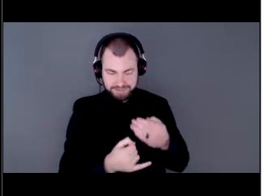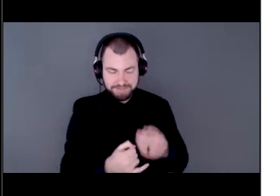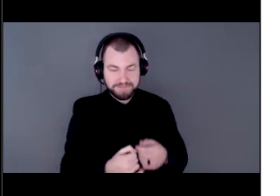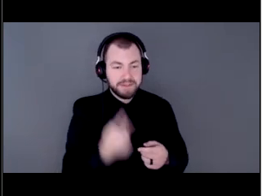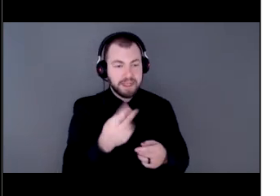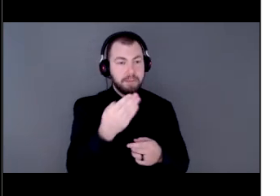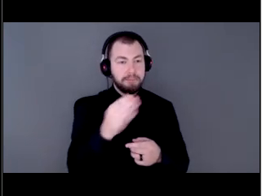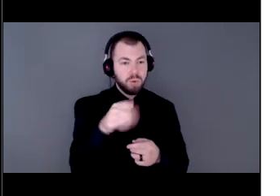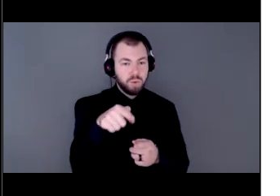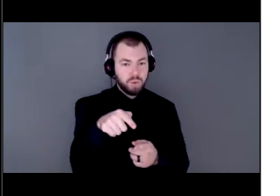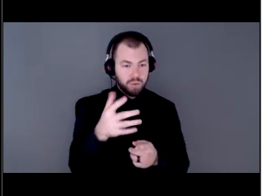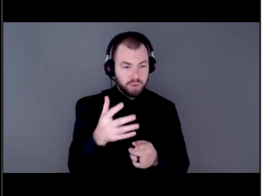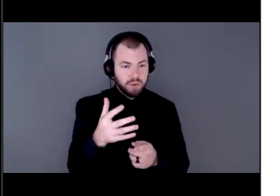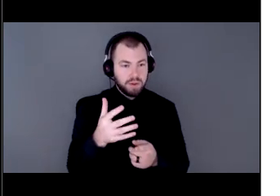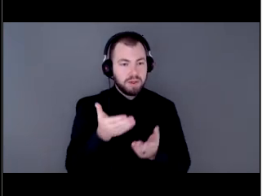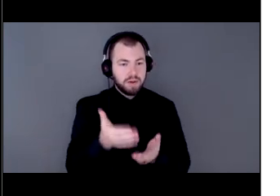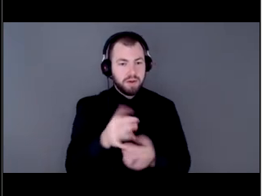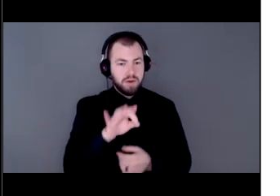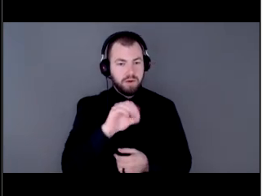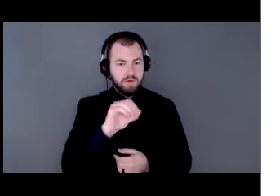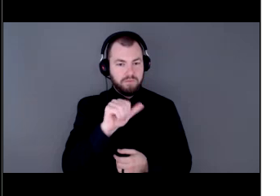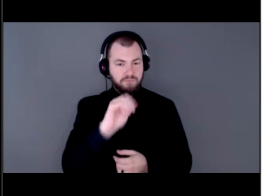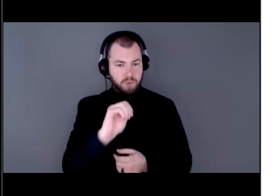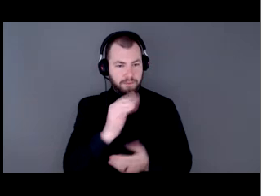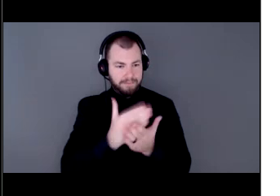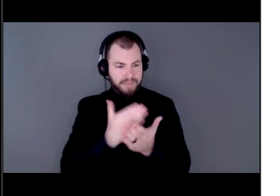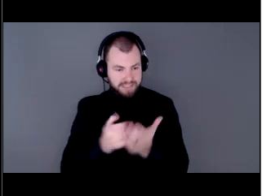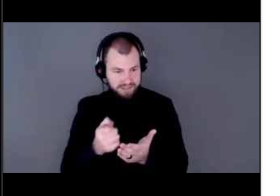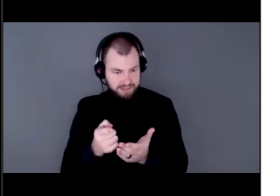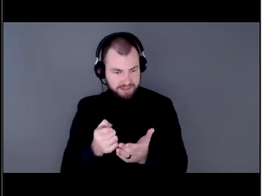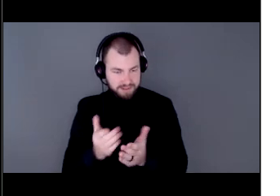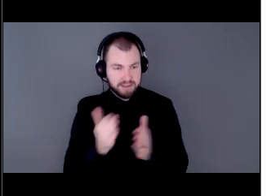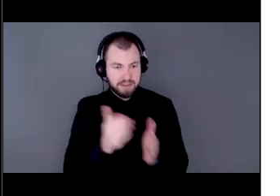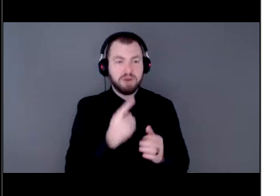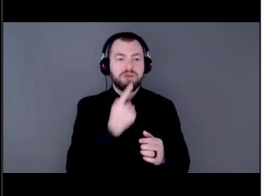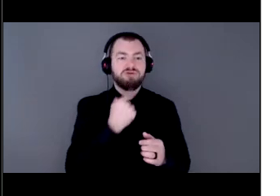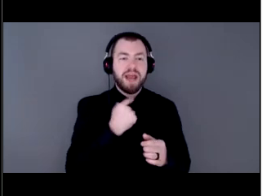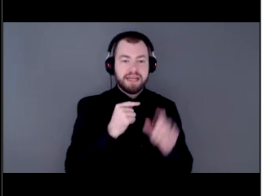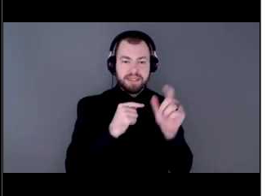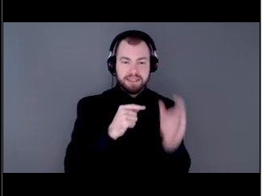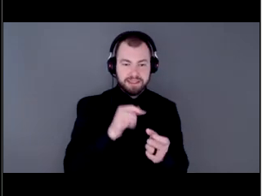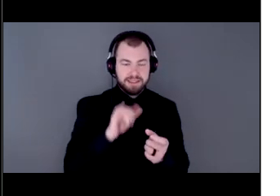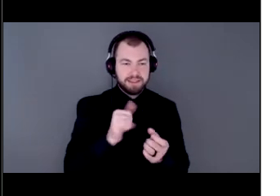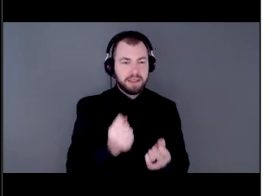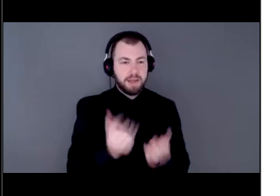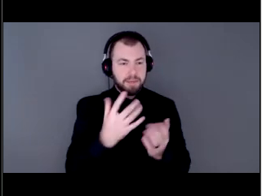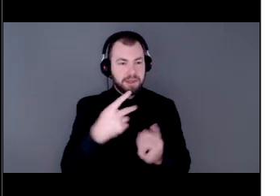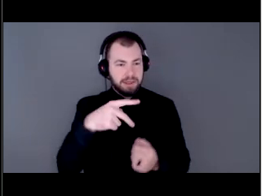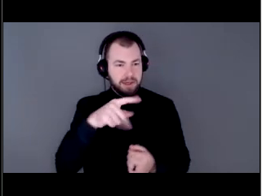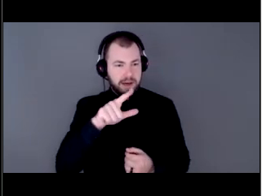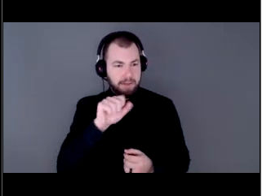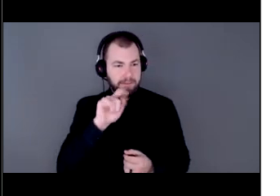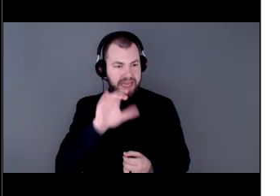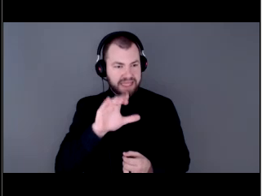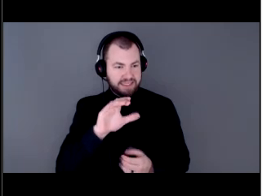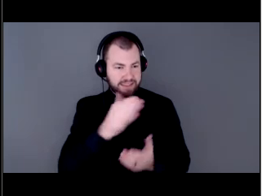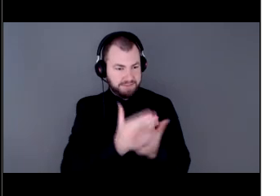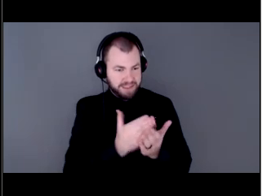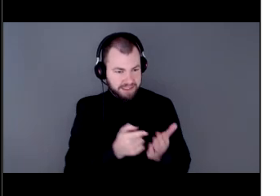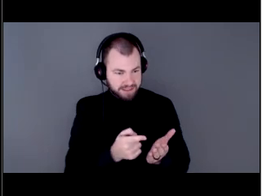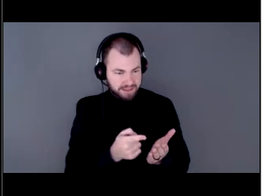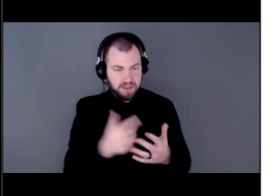percent of foam pieces. In red, it's the percent of plastic pieces. And in gray,